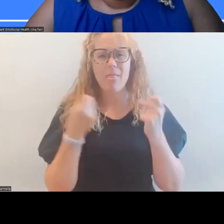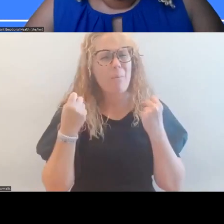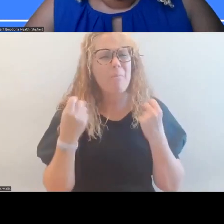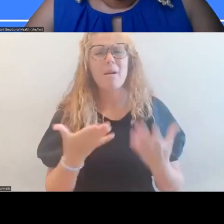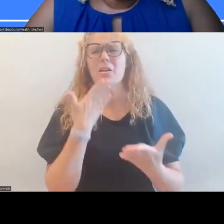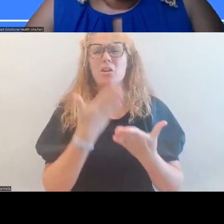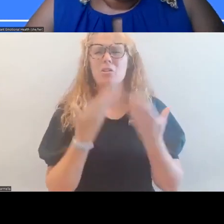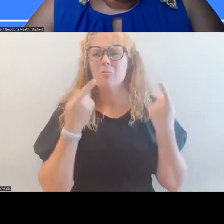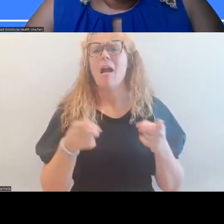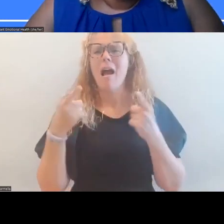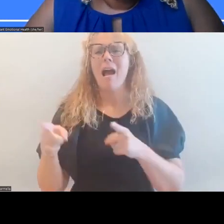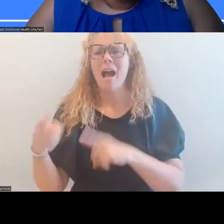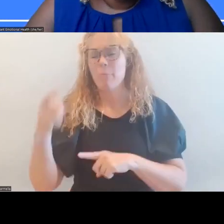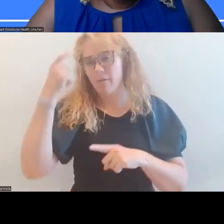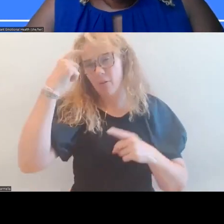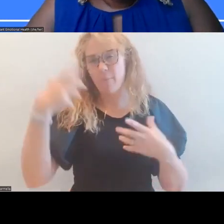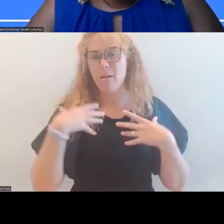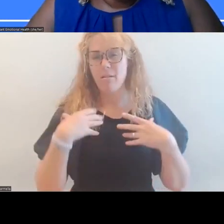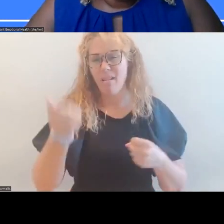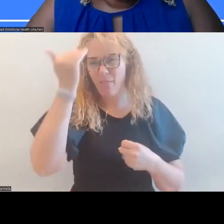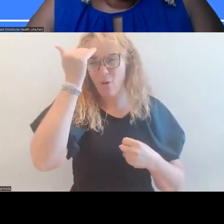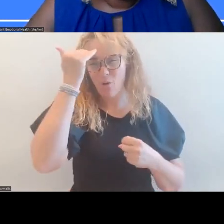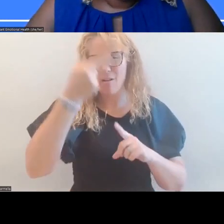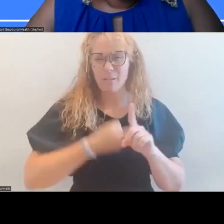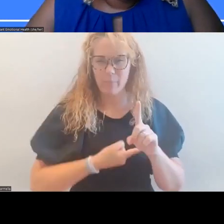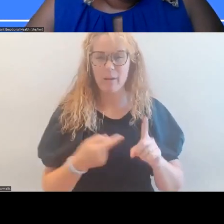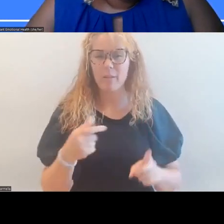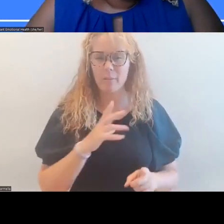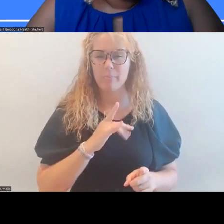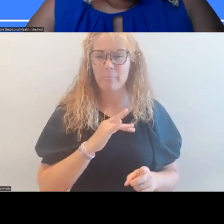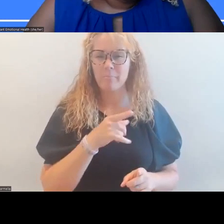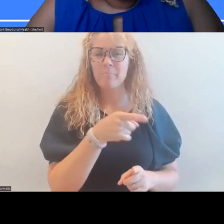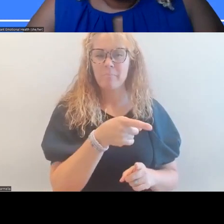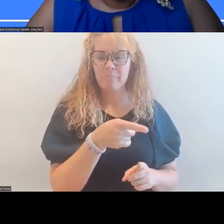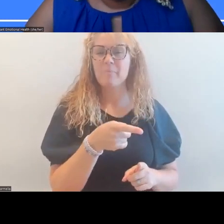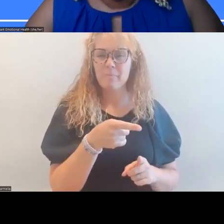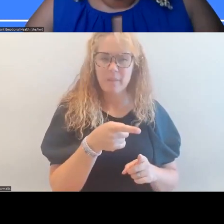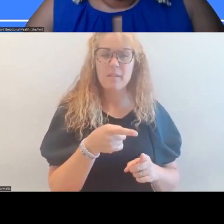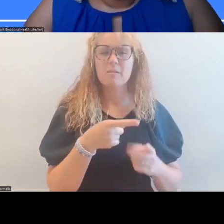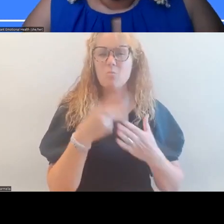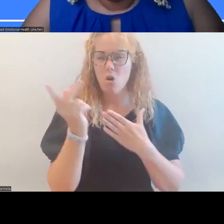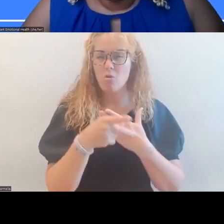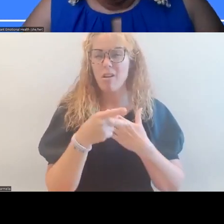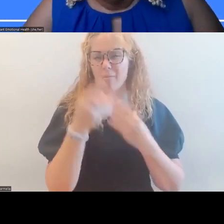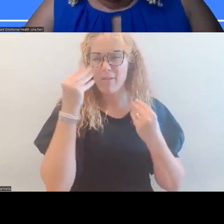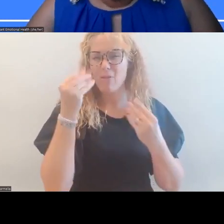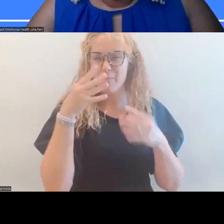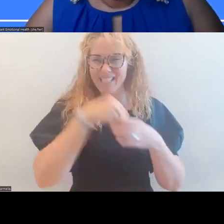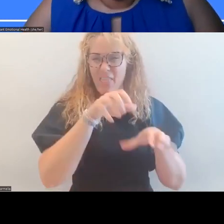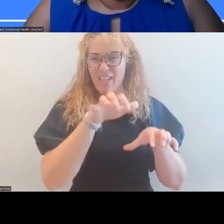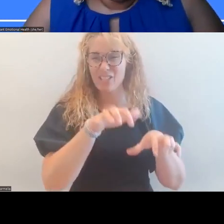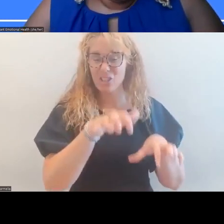things happening for Mental Health Awareness Month. So information on this program's in the chat. Looking further